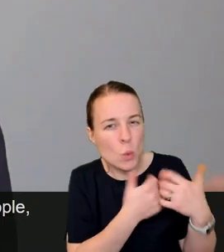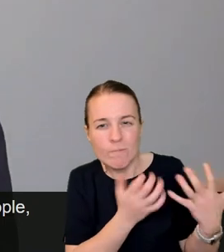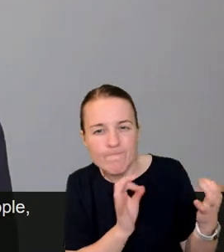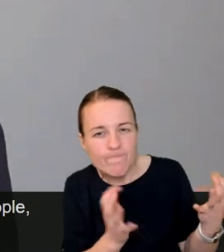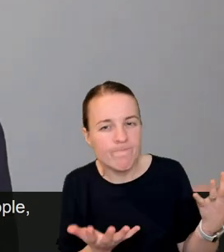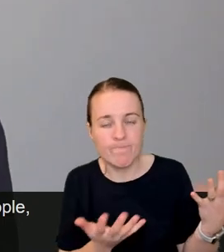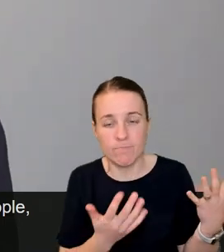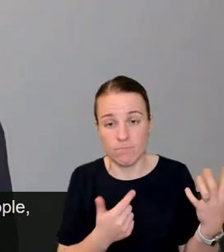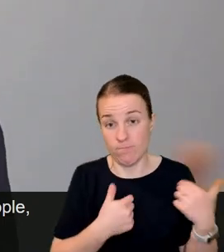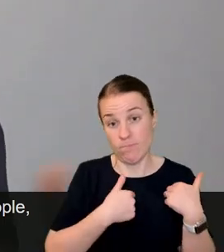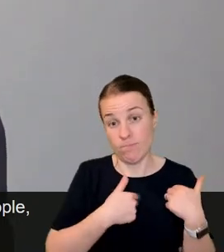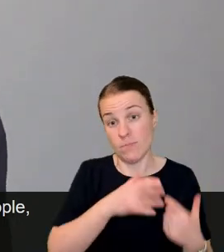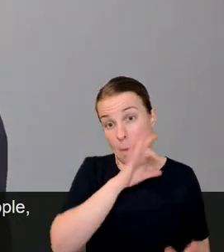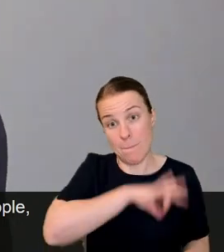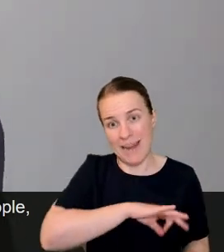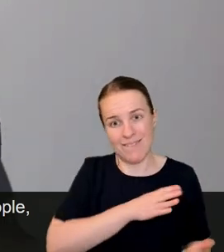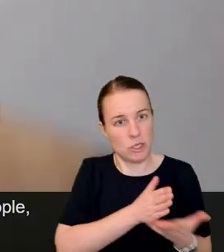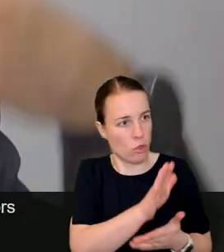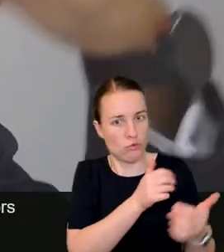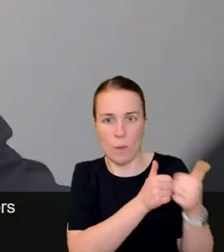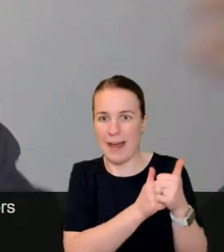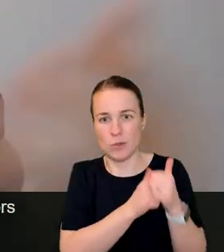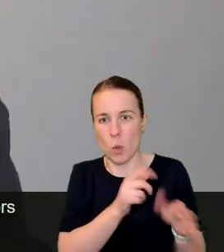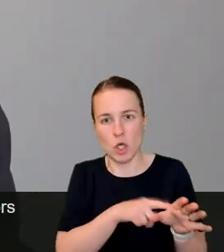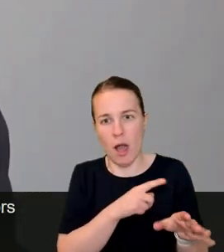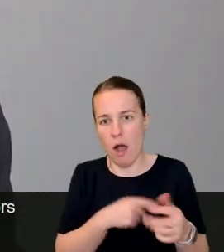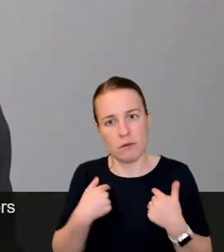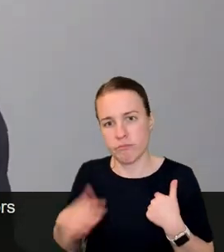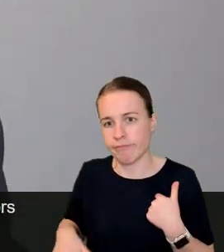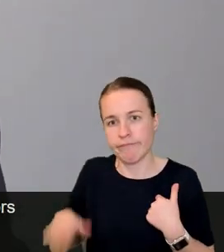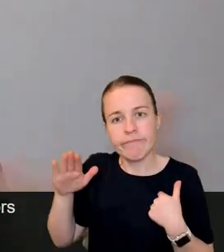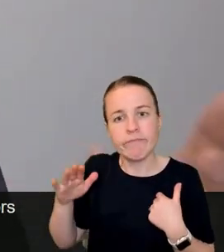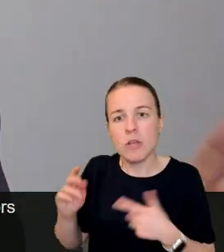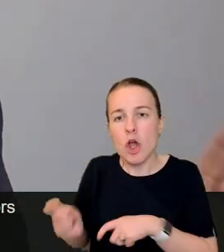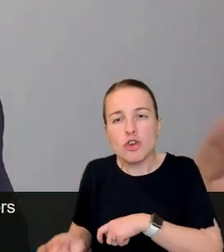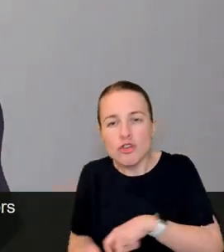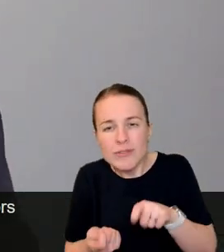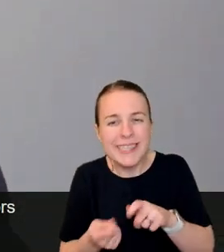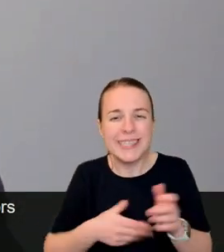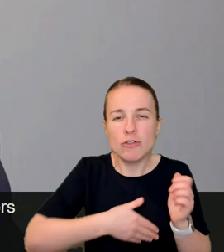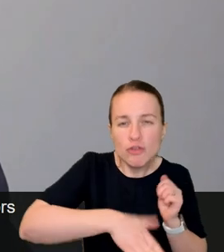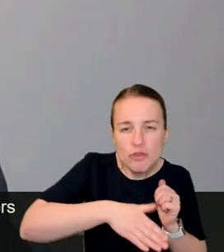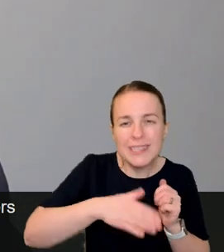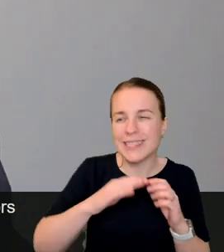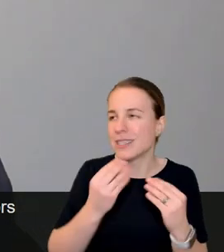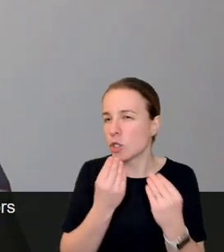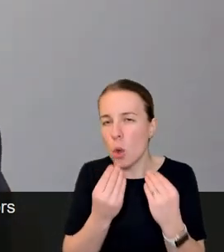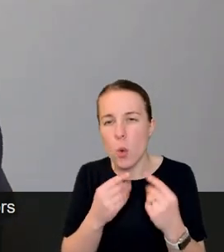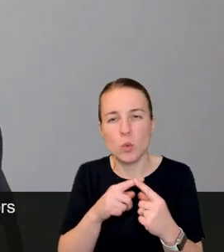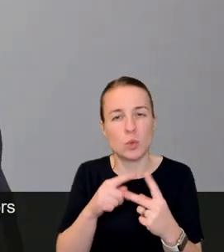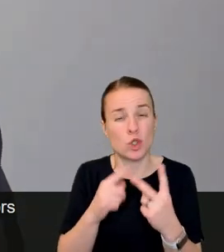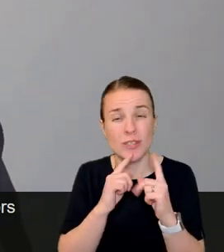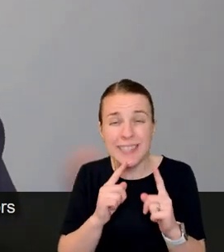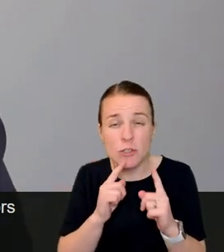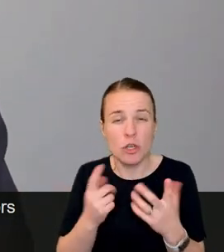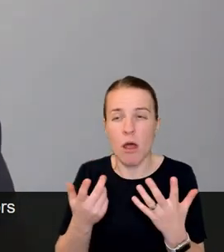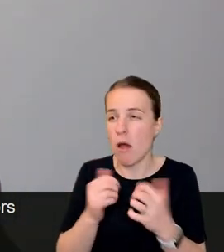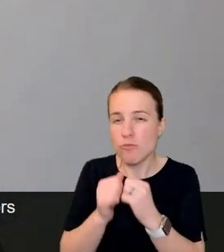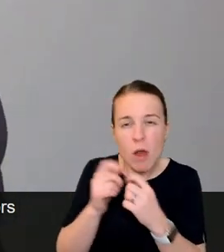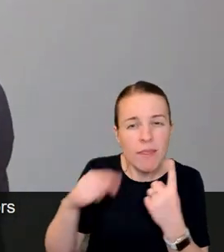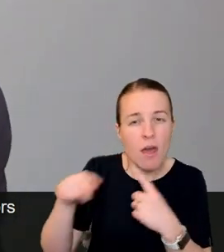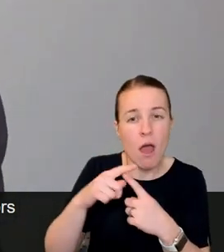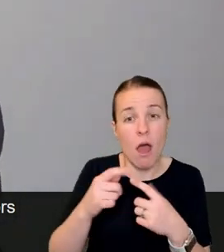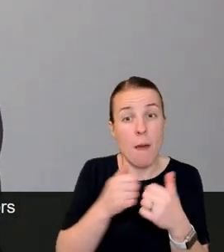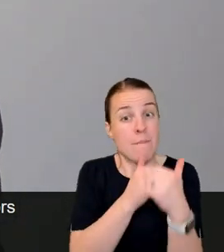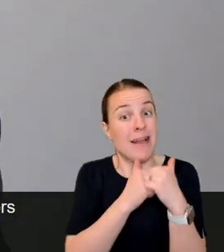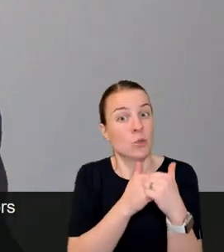mentors throughout my young age, you know, boxing coach, cricket coaches, my teachers, big brothers. Many young ones haven't got that. So over the